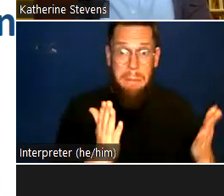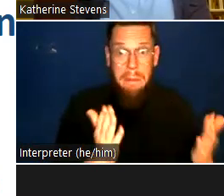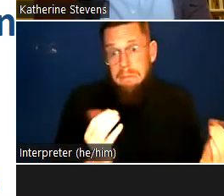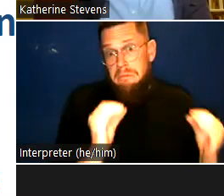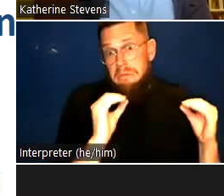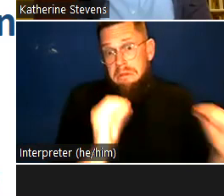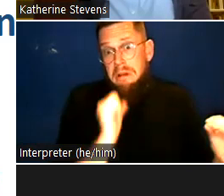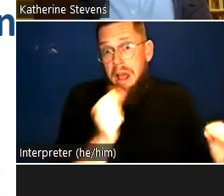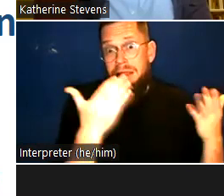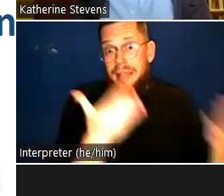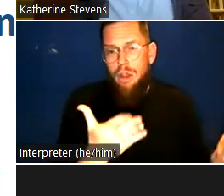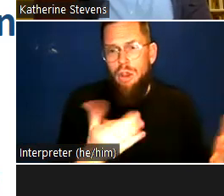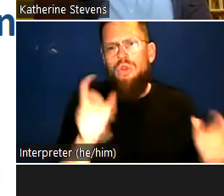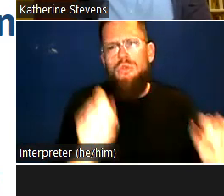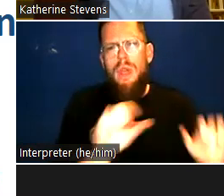named here.